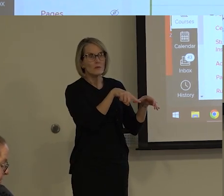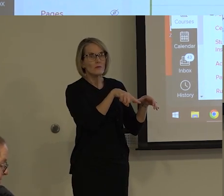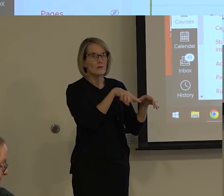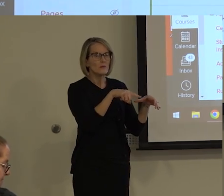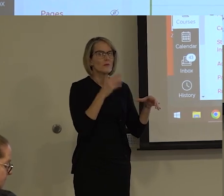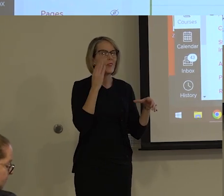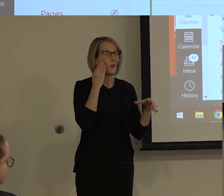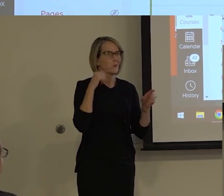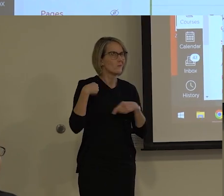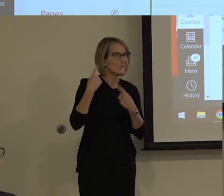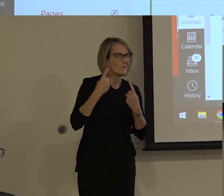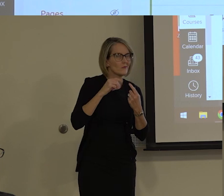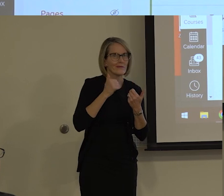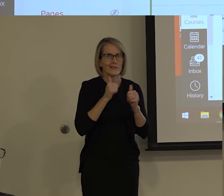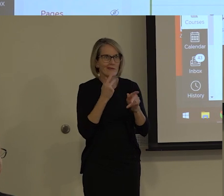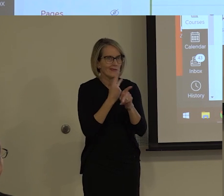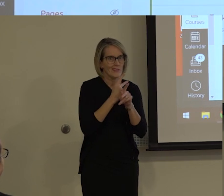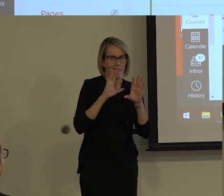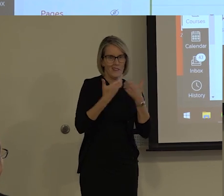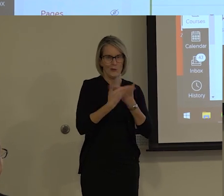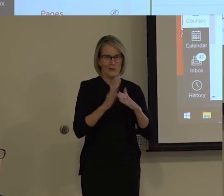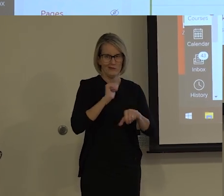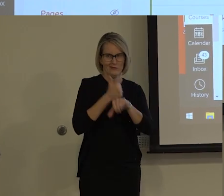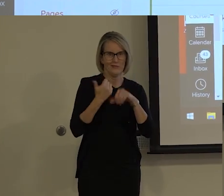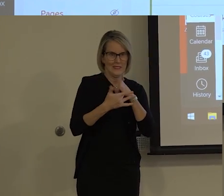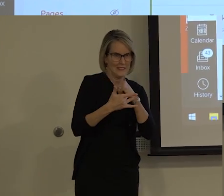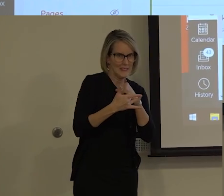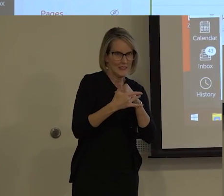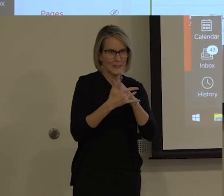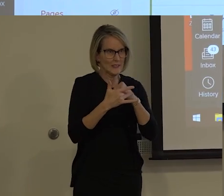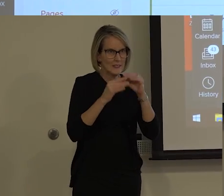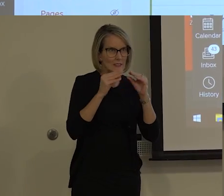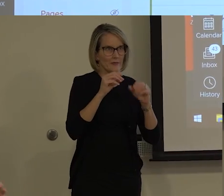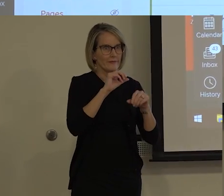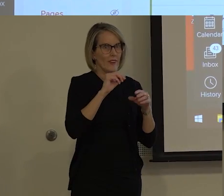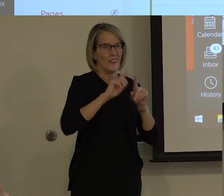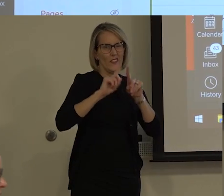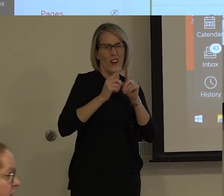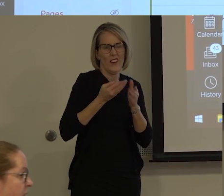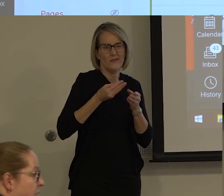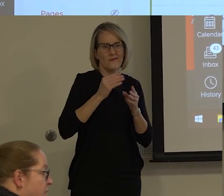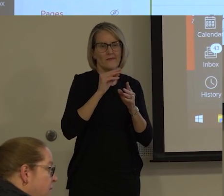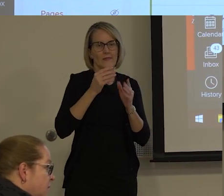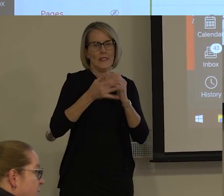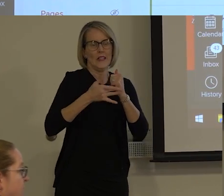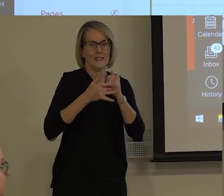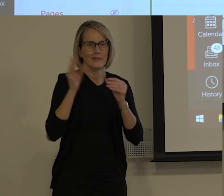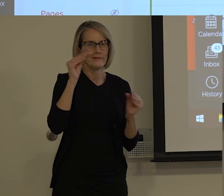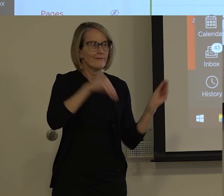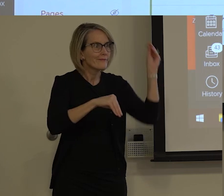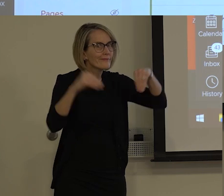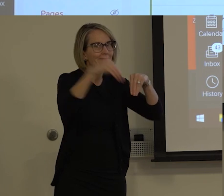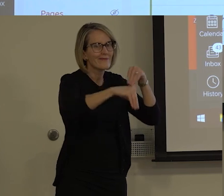flipped classrooms for years, and we regularly use other asynchronous elements in our in-person classes. Some